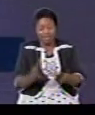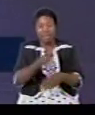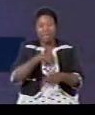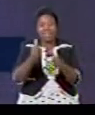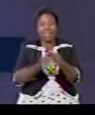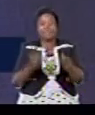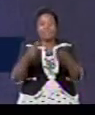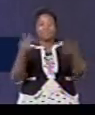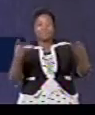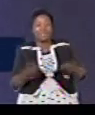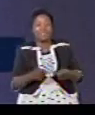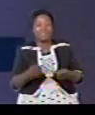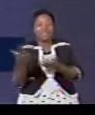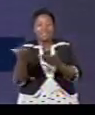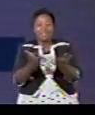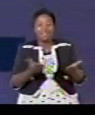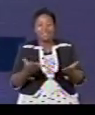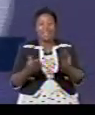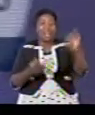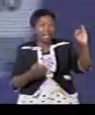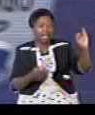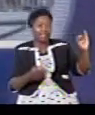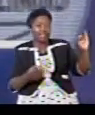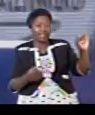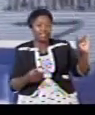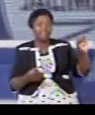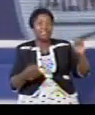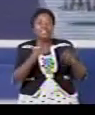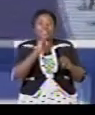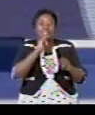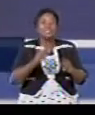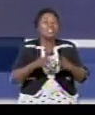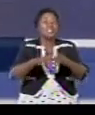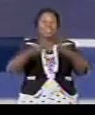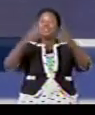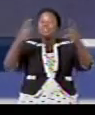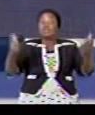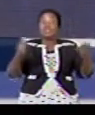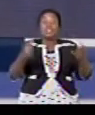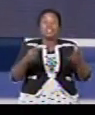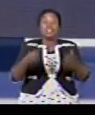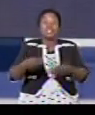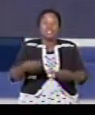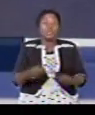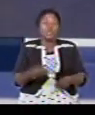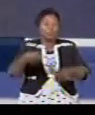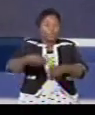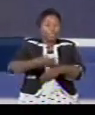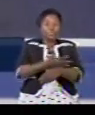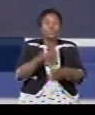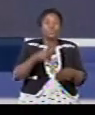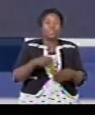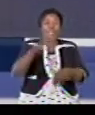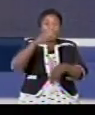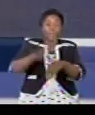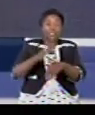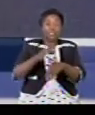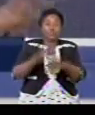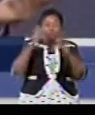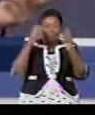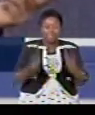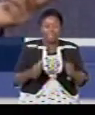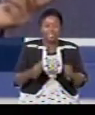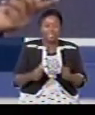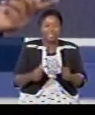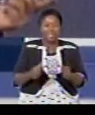place. I, incredible impartation immediate. Christ comes like he always did,